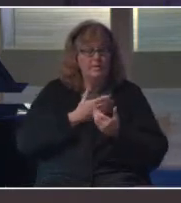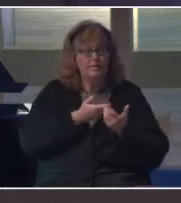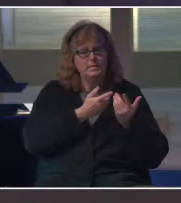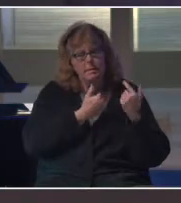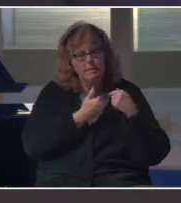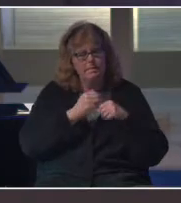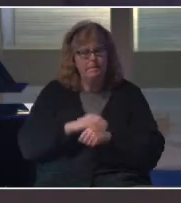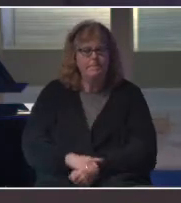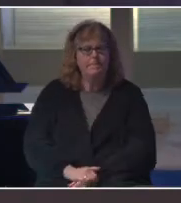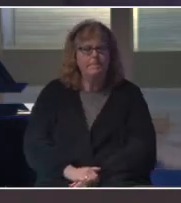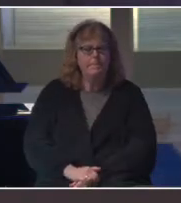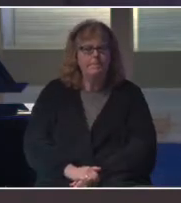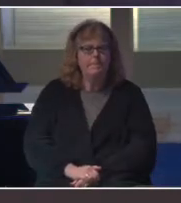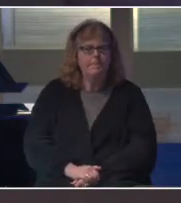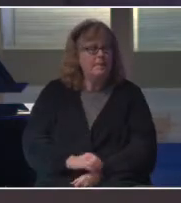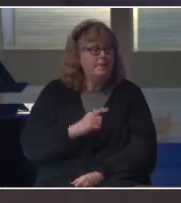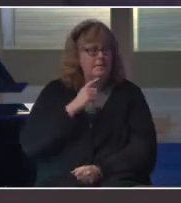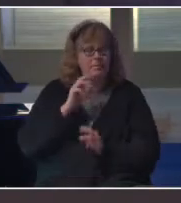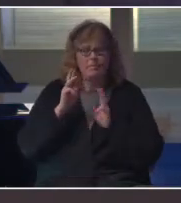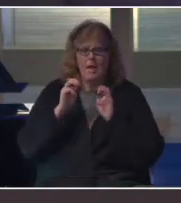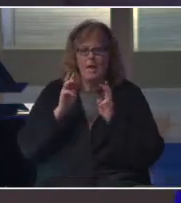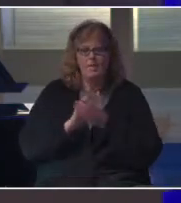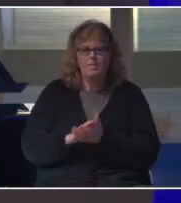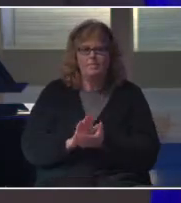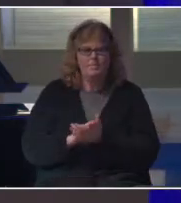come. Wow.